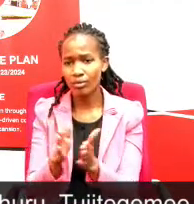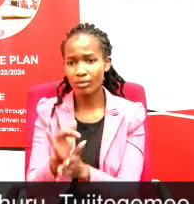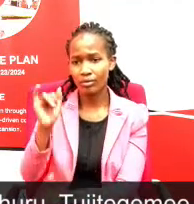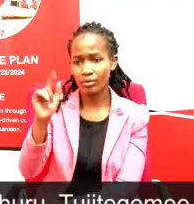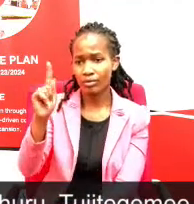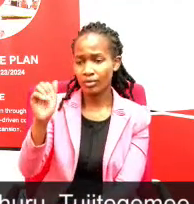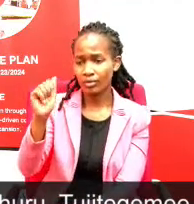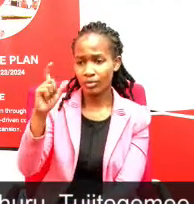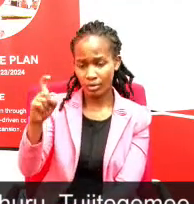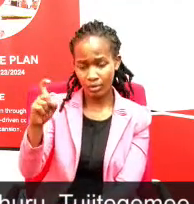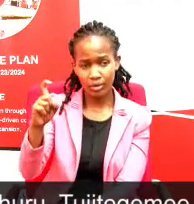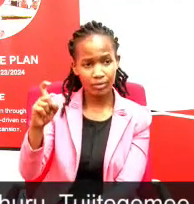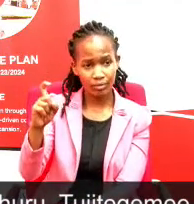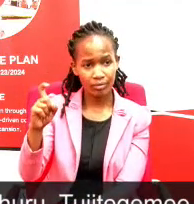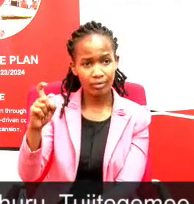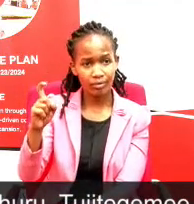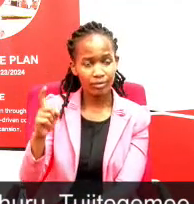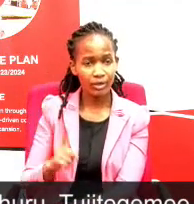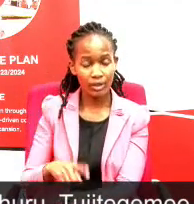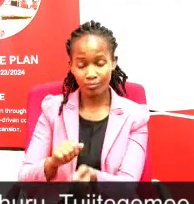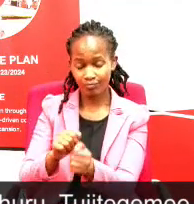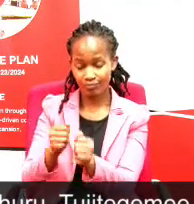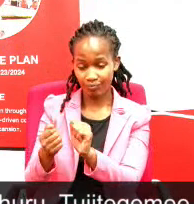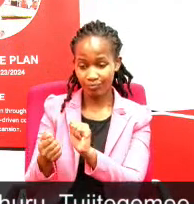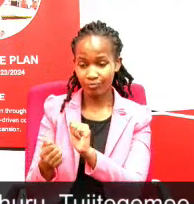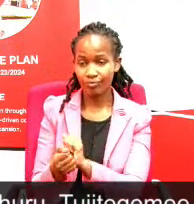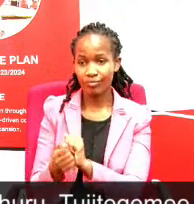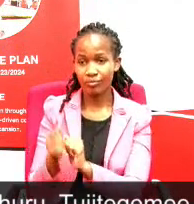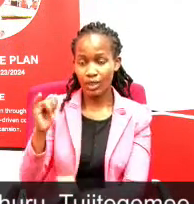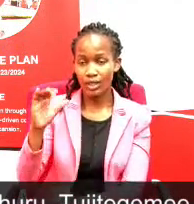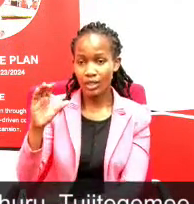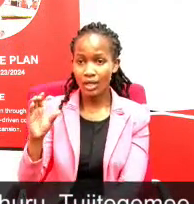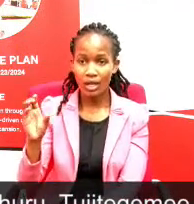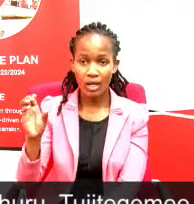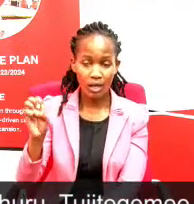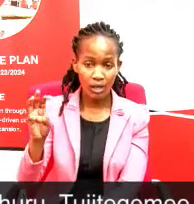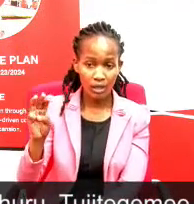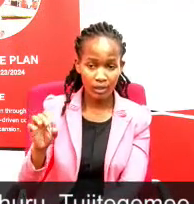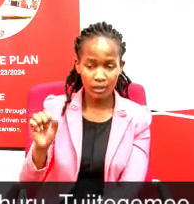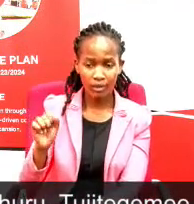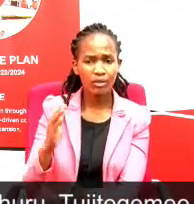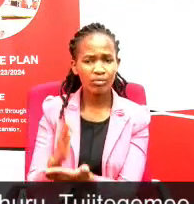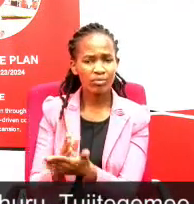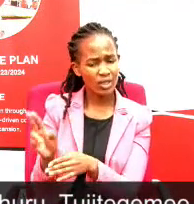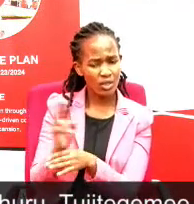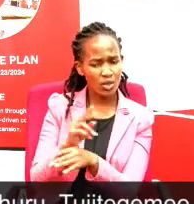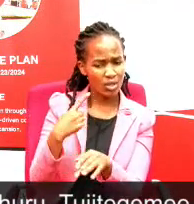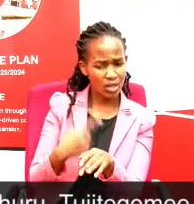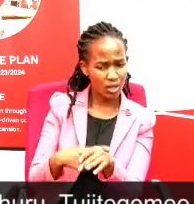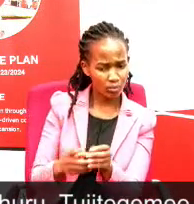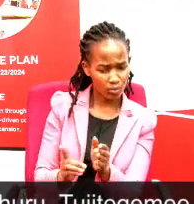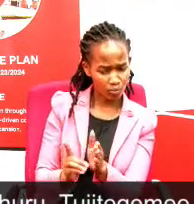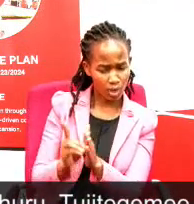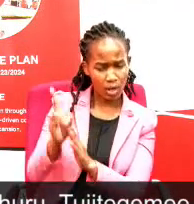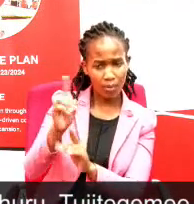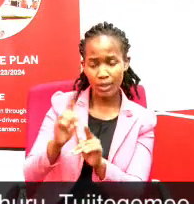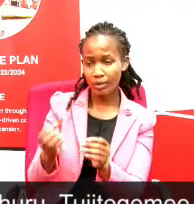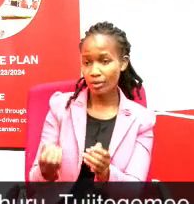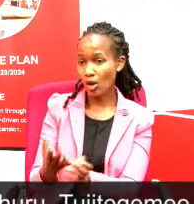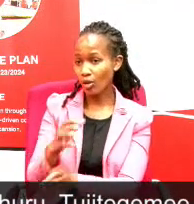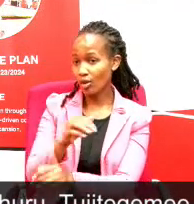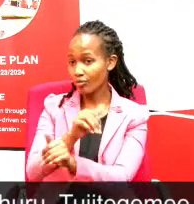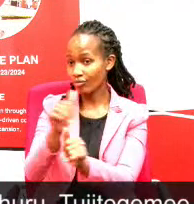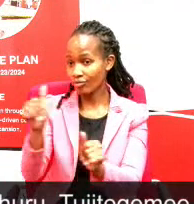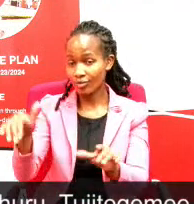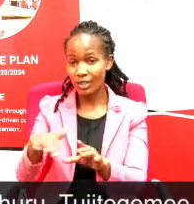with ICMS as they are changing. It has taken a while to develop them and get them going, but they're going very well